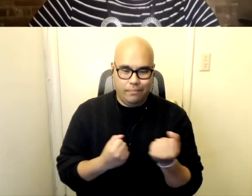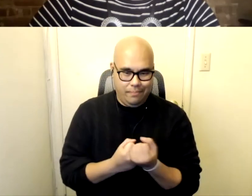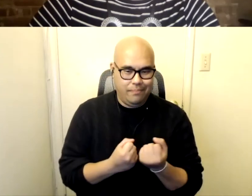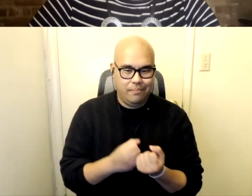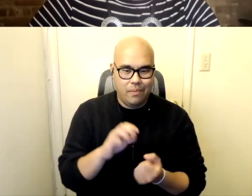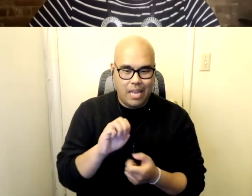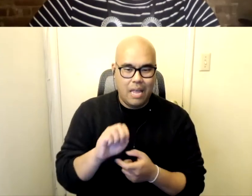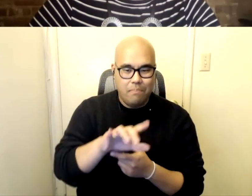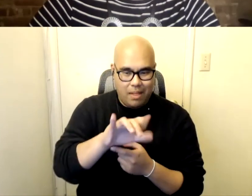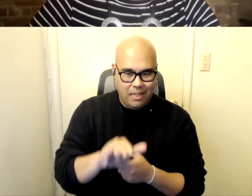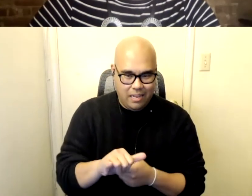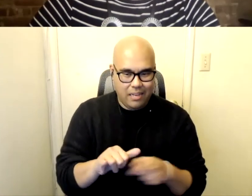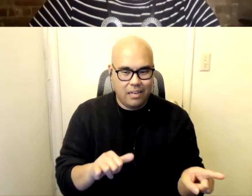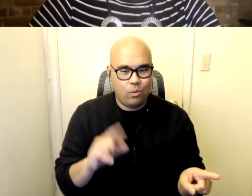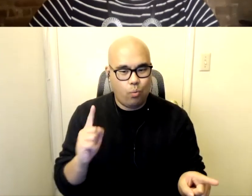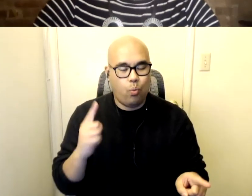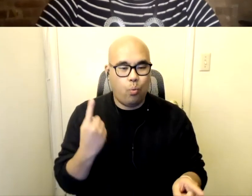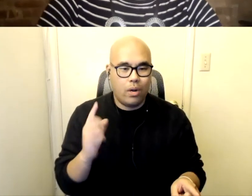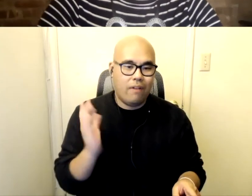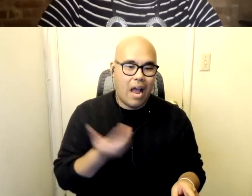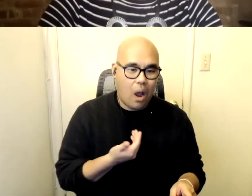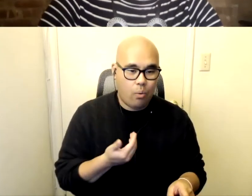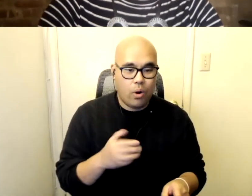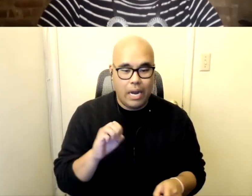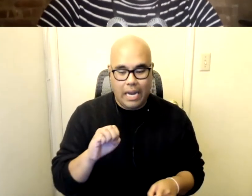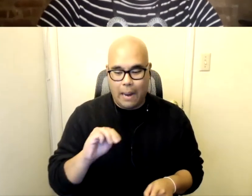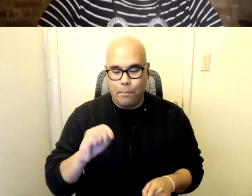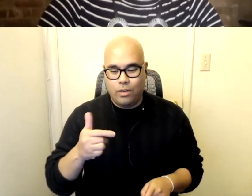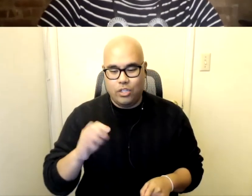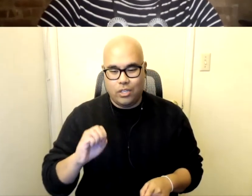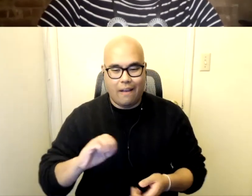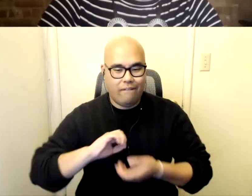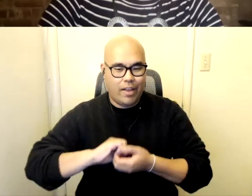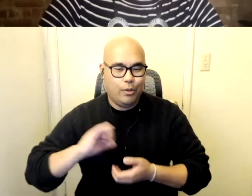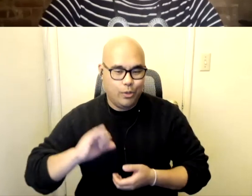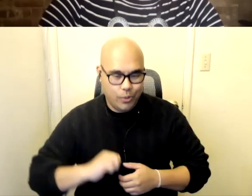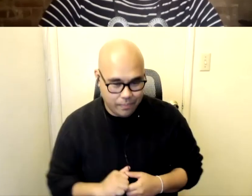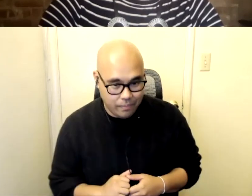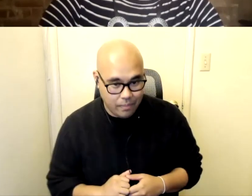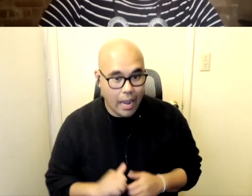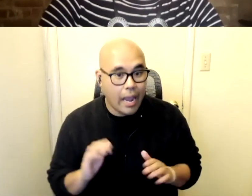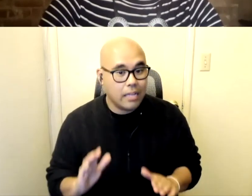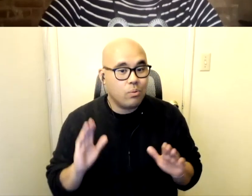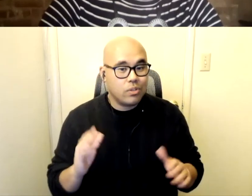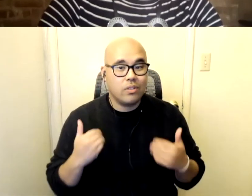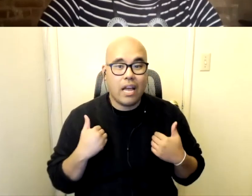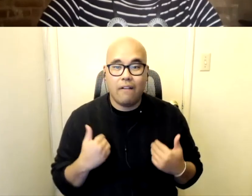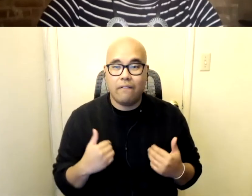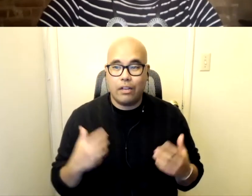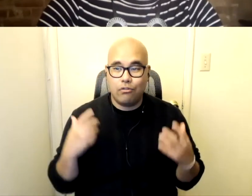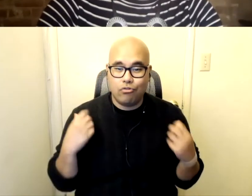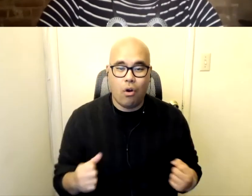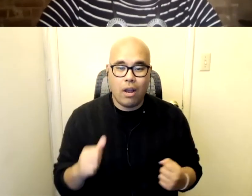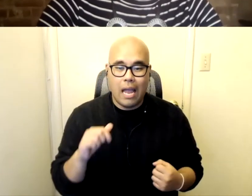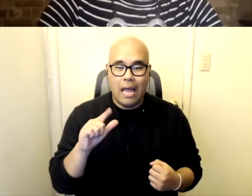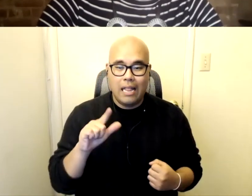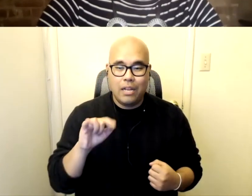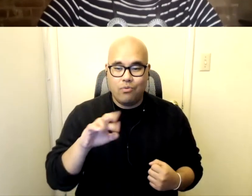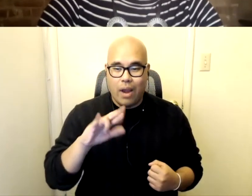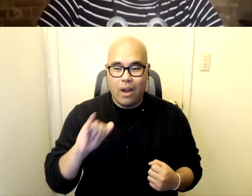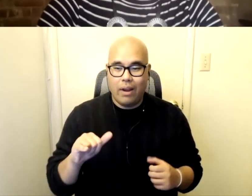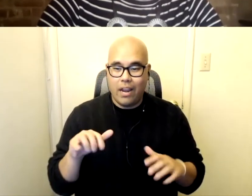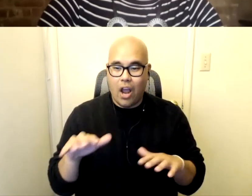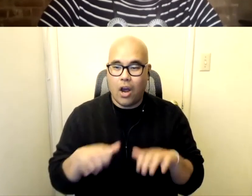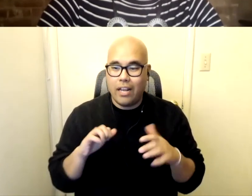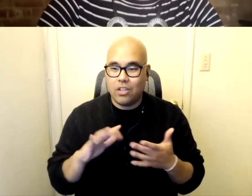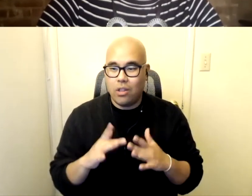is one of our Margins Fellows? And it's so wonderful to have such a literary audience with us online as well. I want